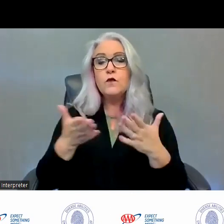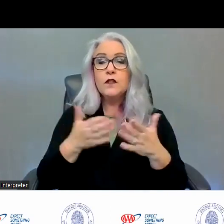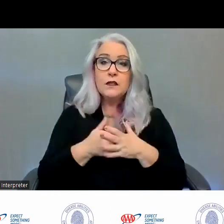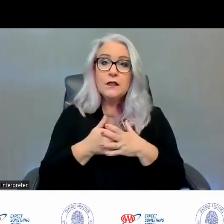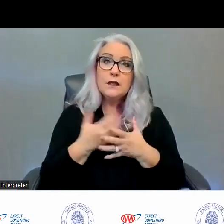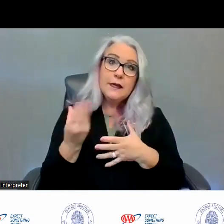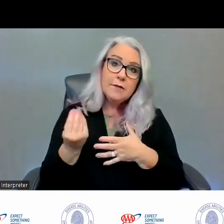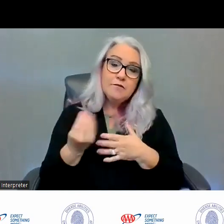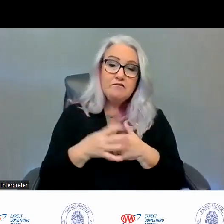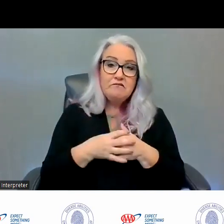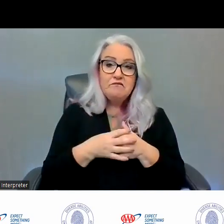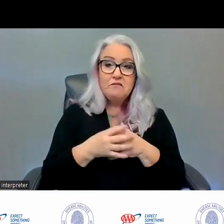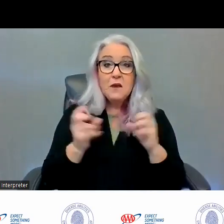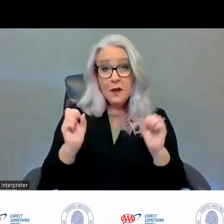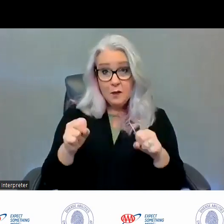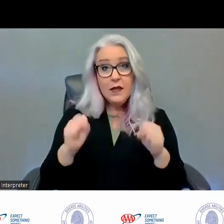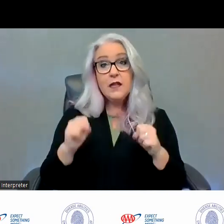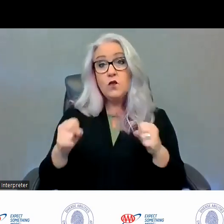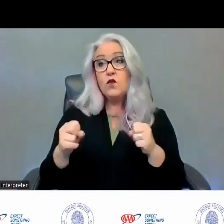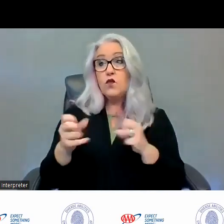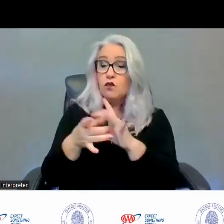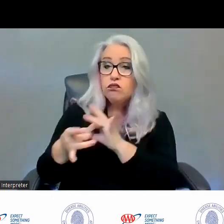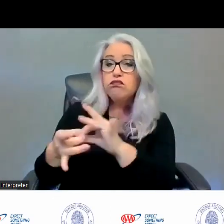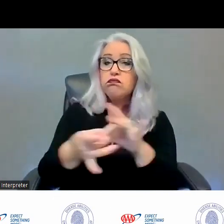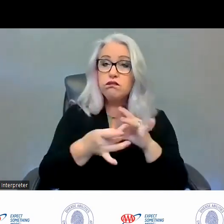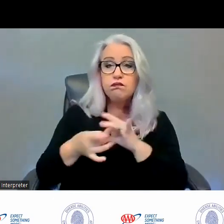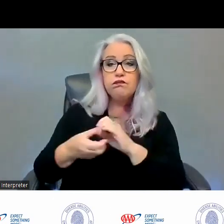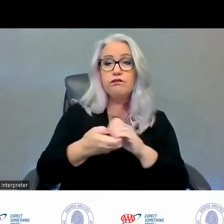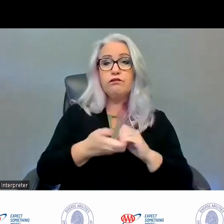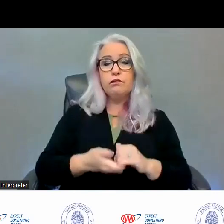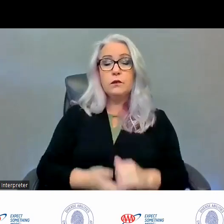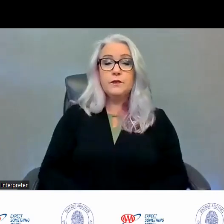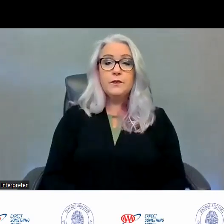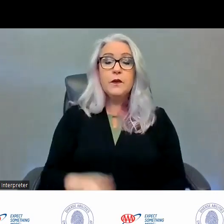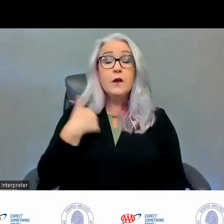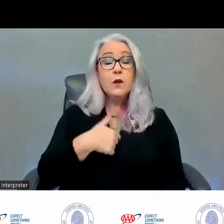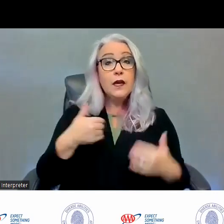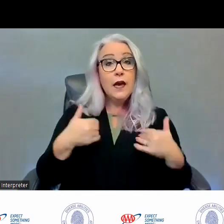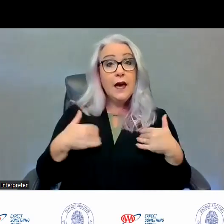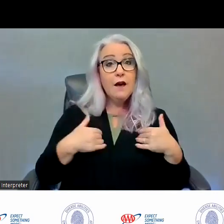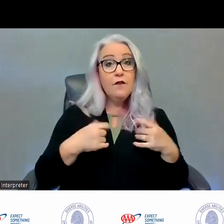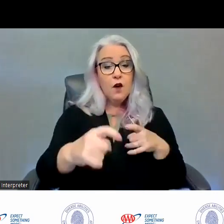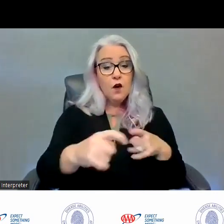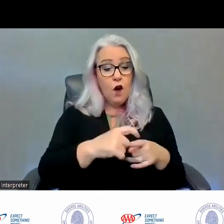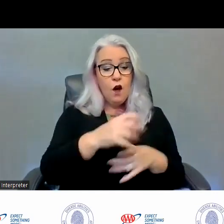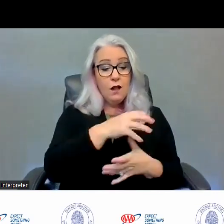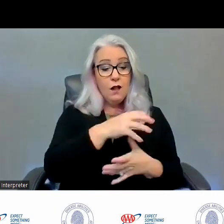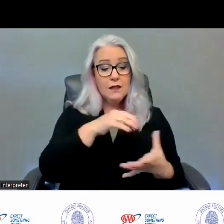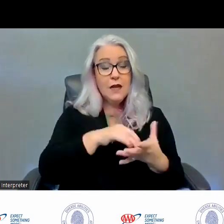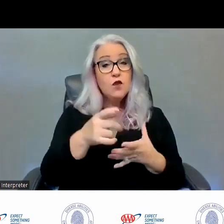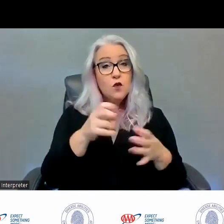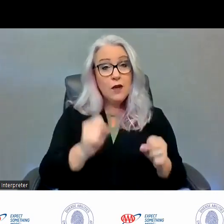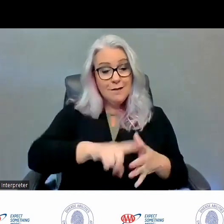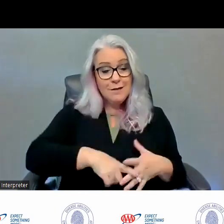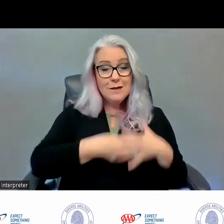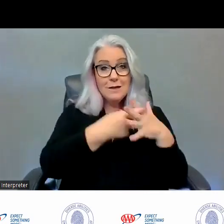just ability to collaborate. We have a call center, and you can start as a call receiver